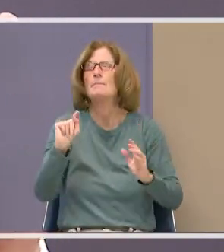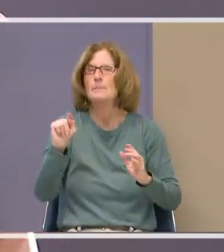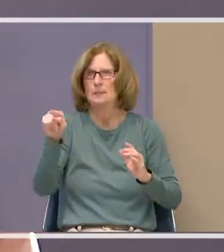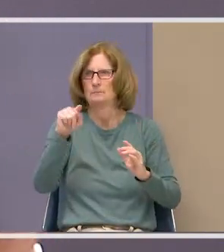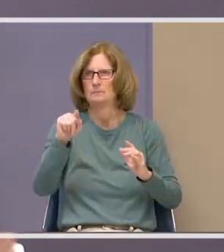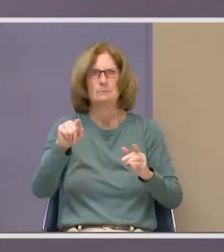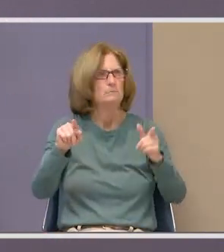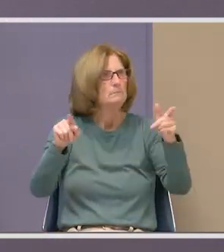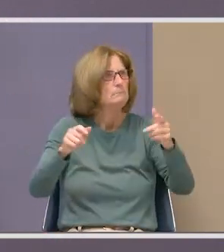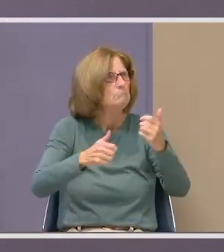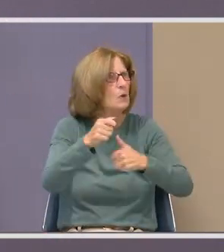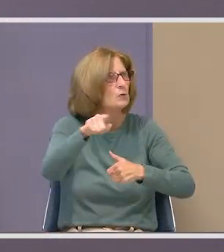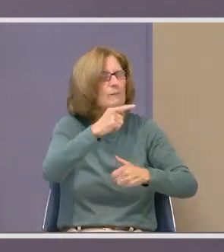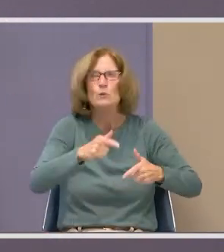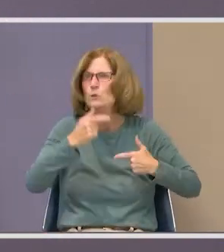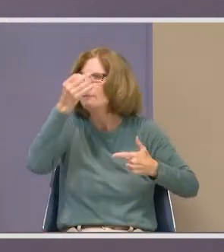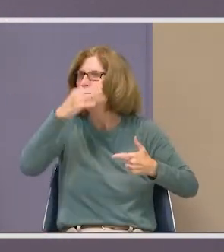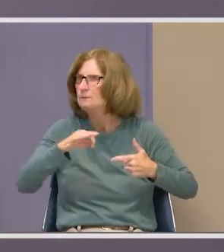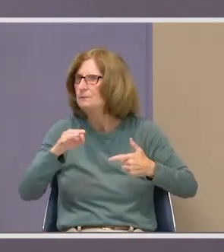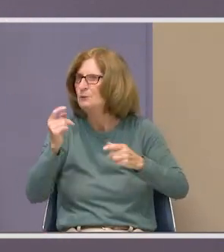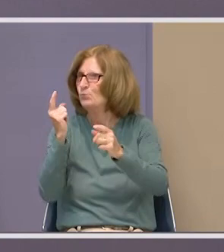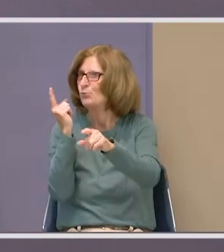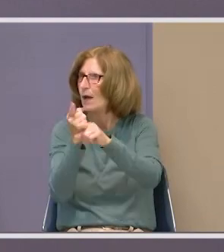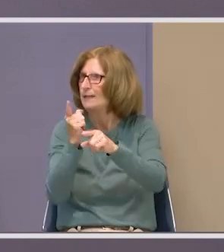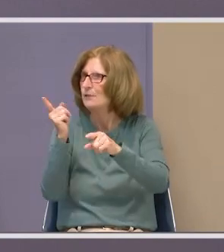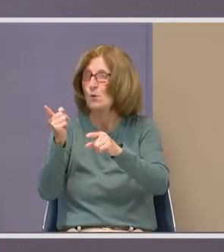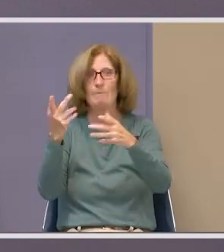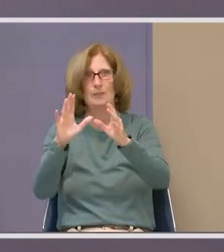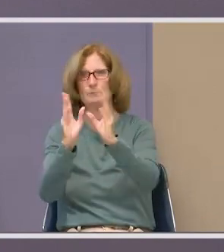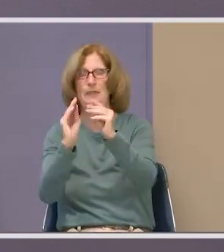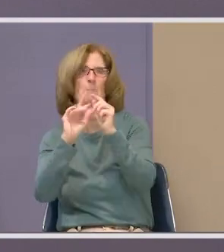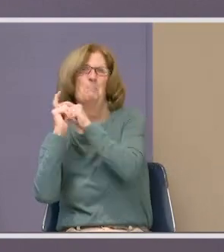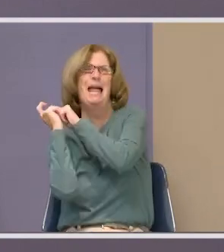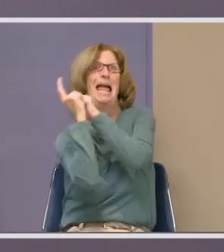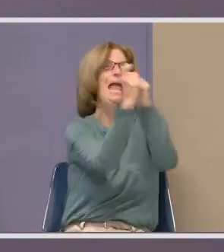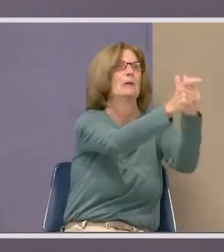pretty close, so I'm sure you're not very far from your TVs.